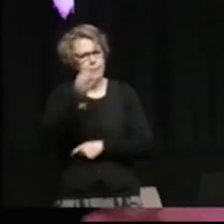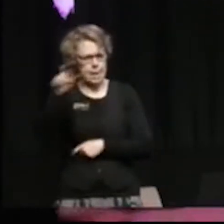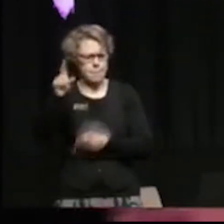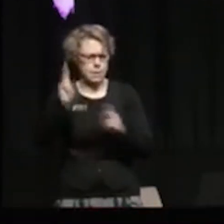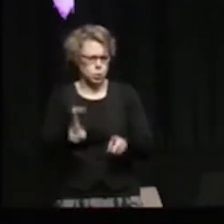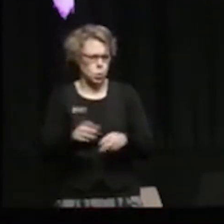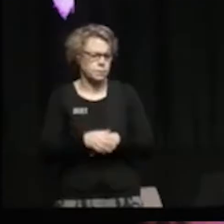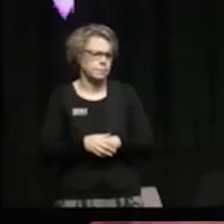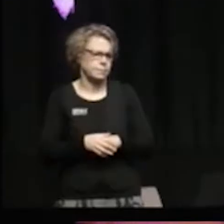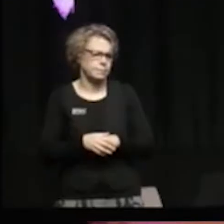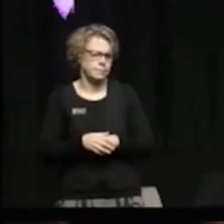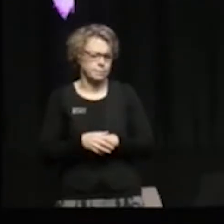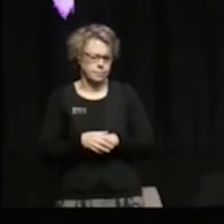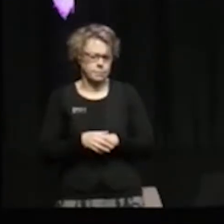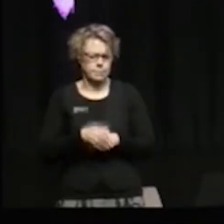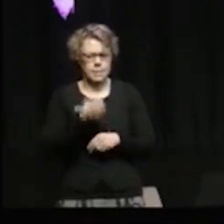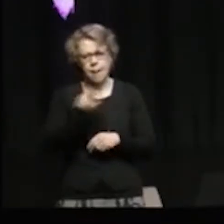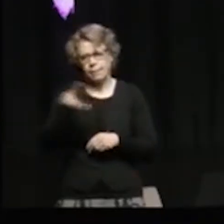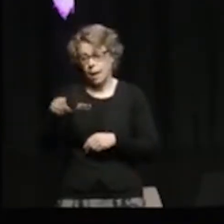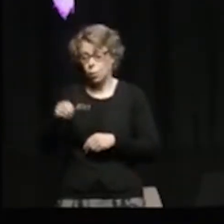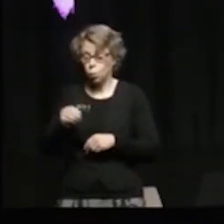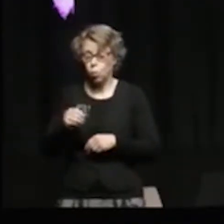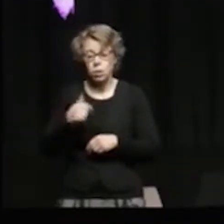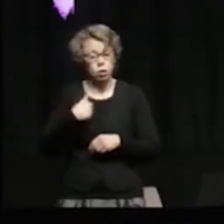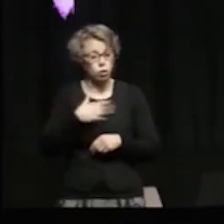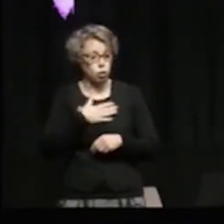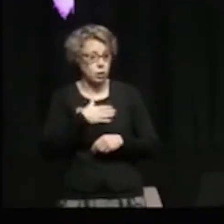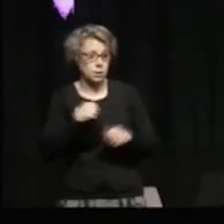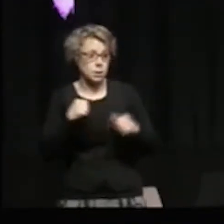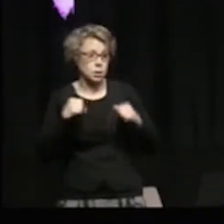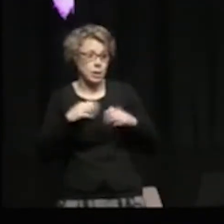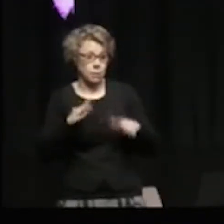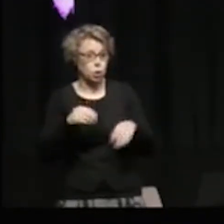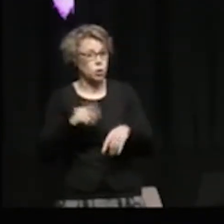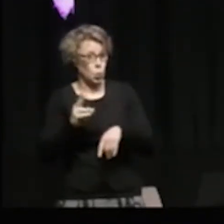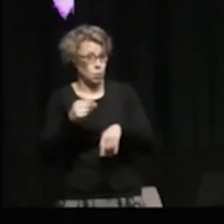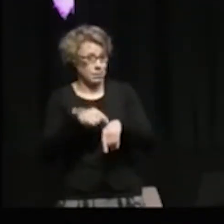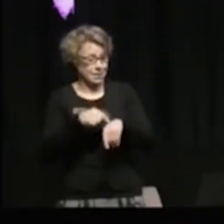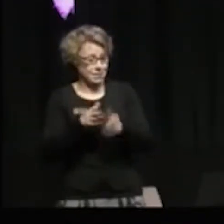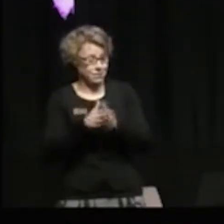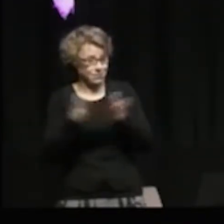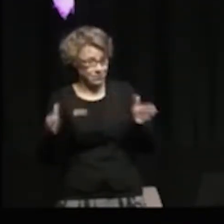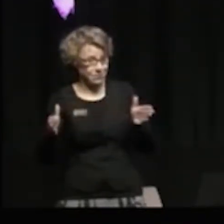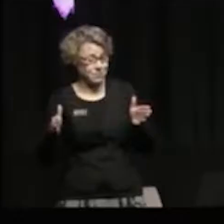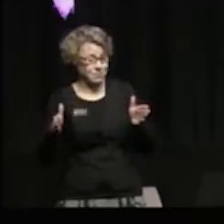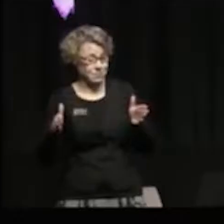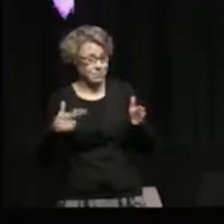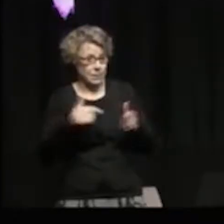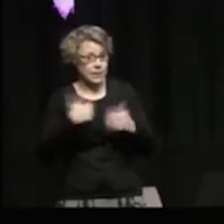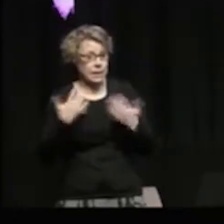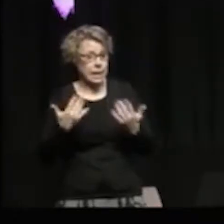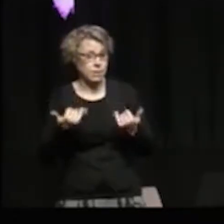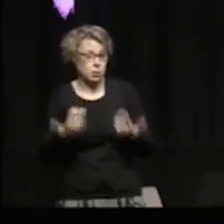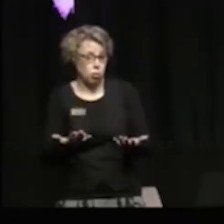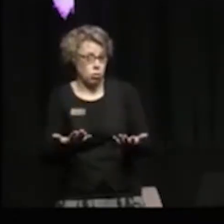you said it so eloquently before. I think it's quite obvious in the times that we are living